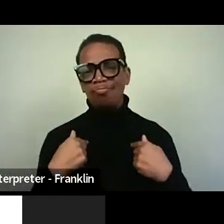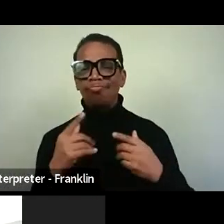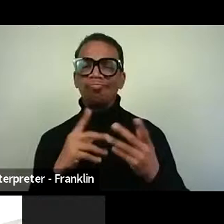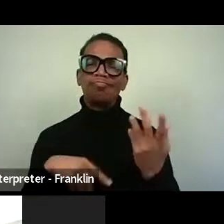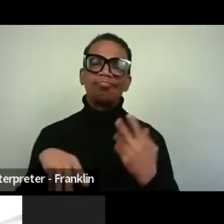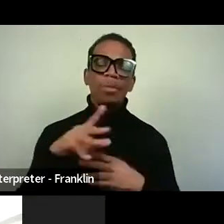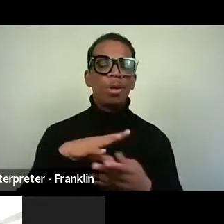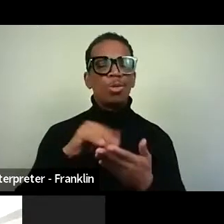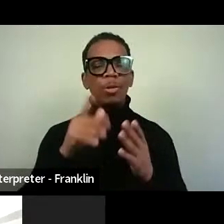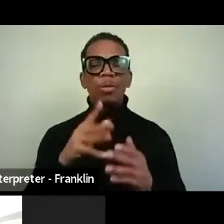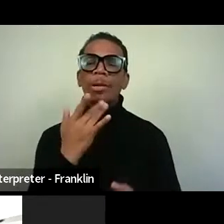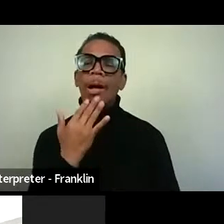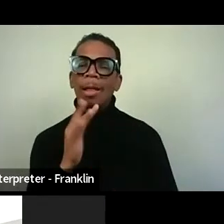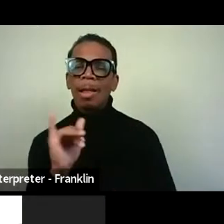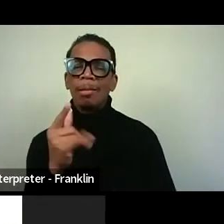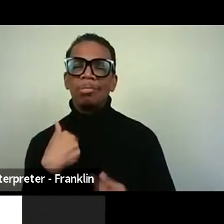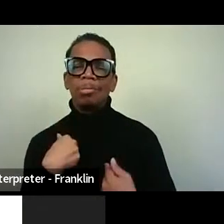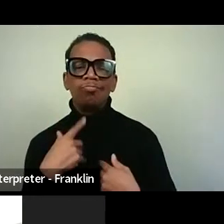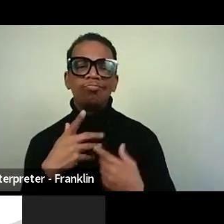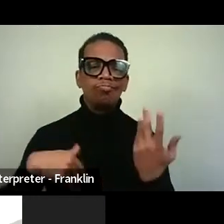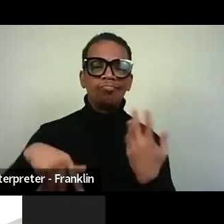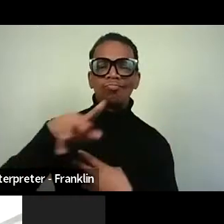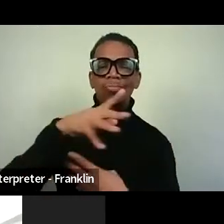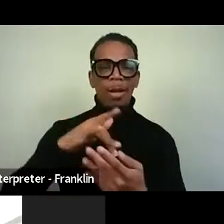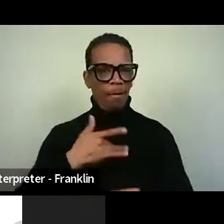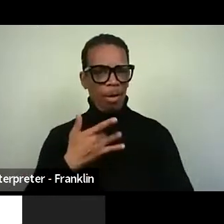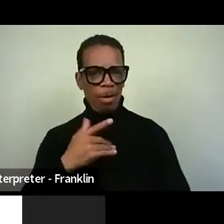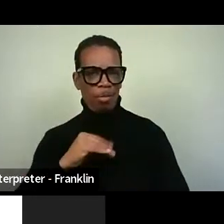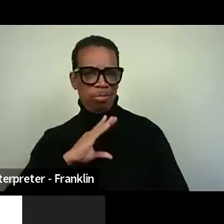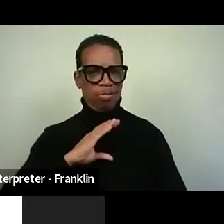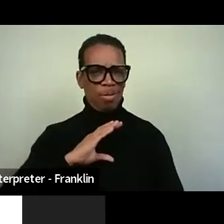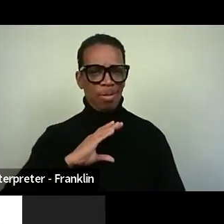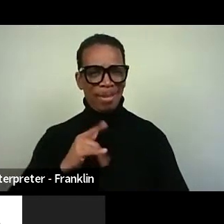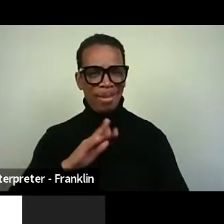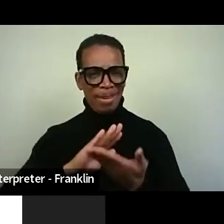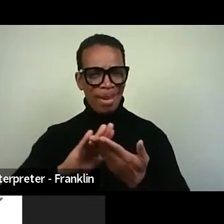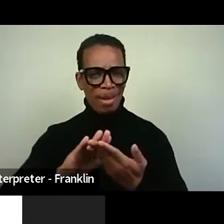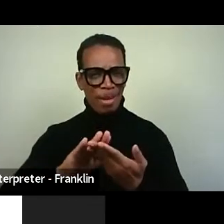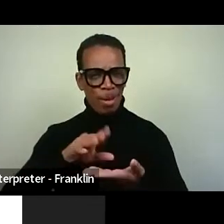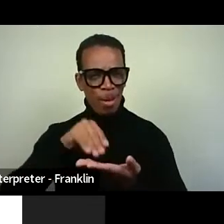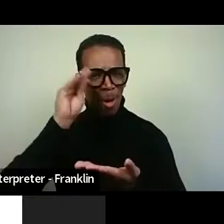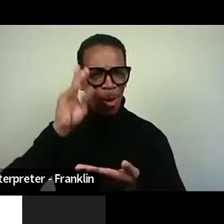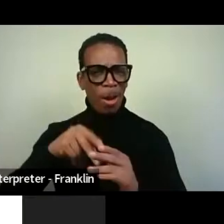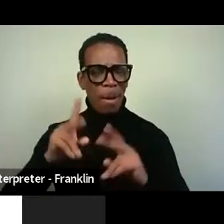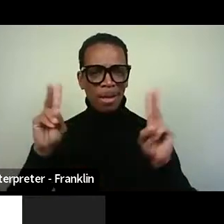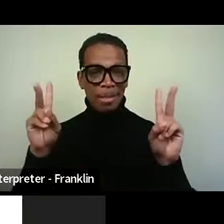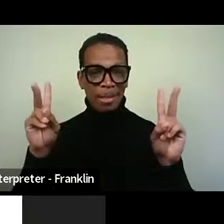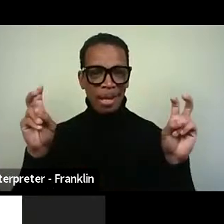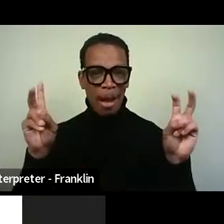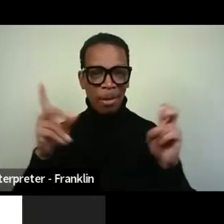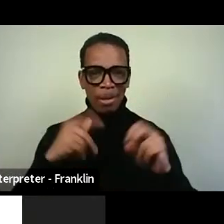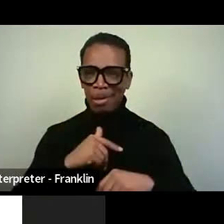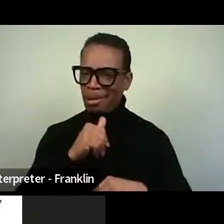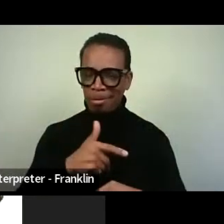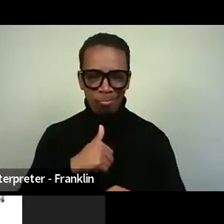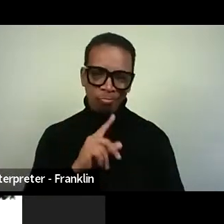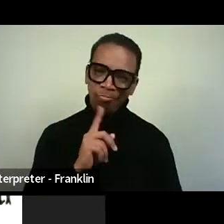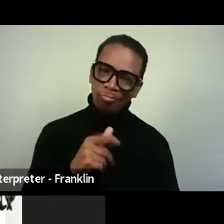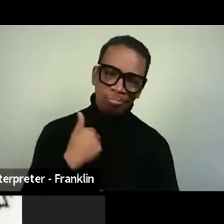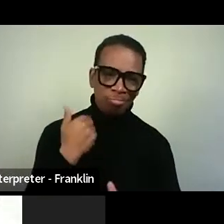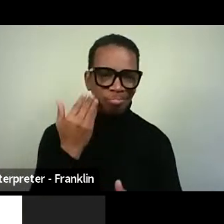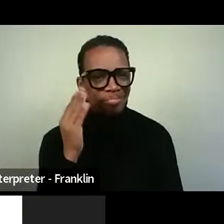students of color like myself, it felt just nice to be able to learn about a topic that I was not always